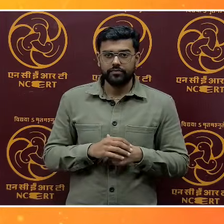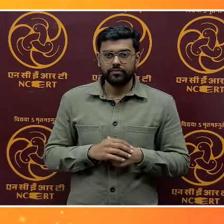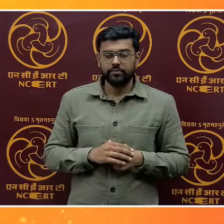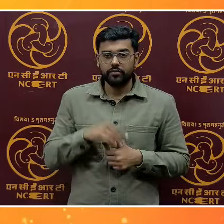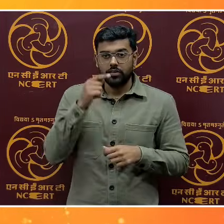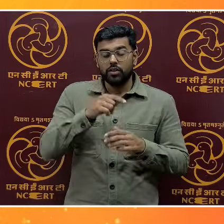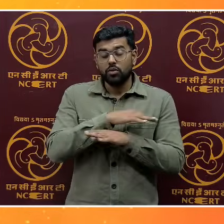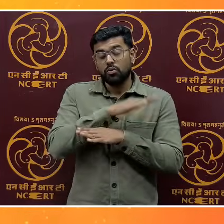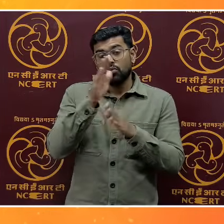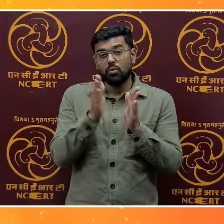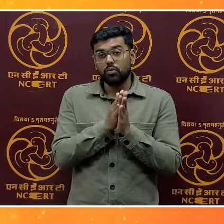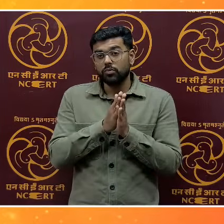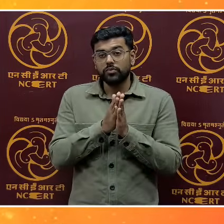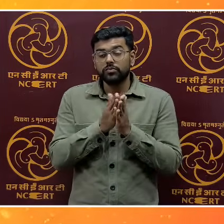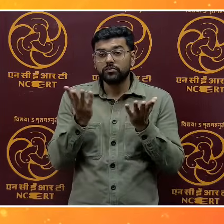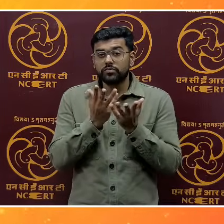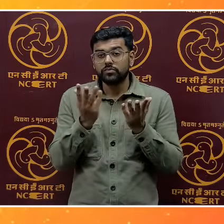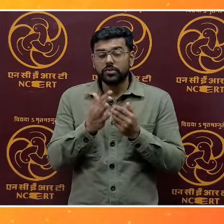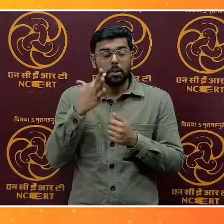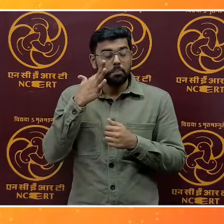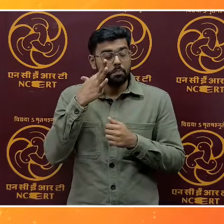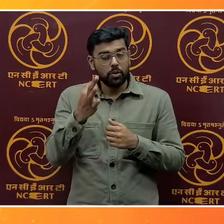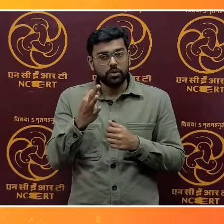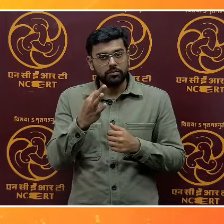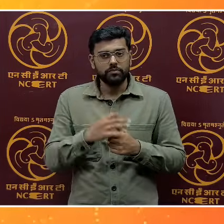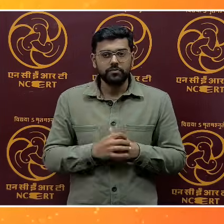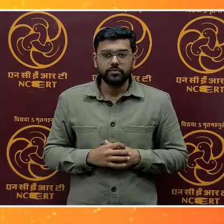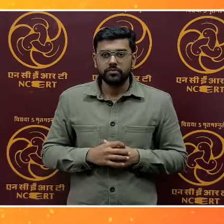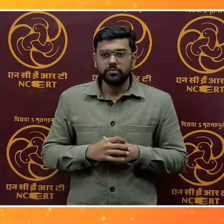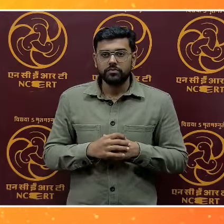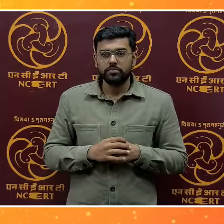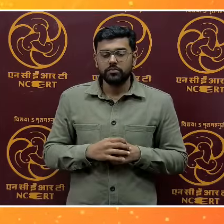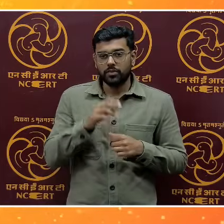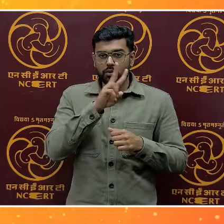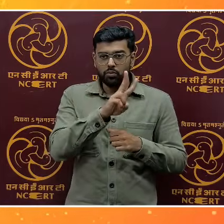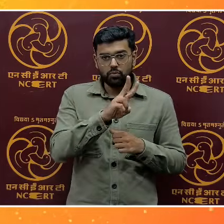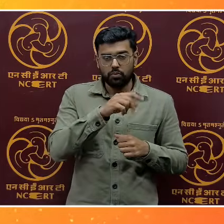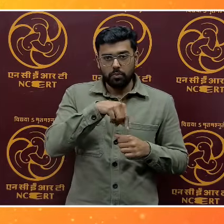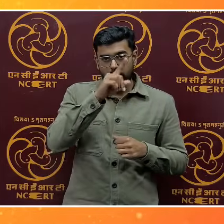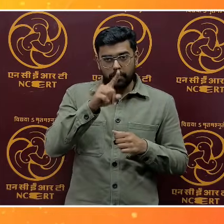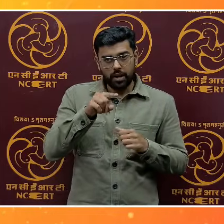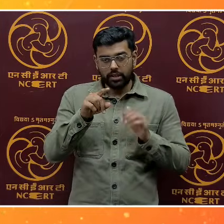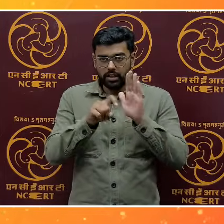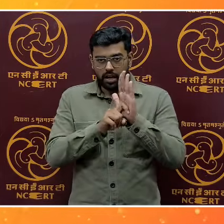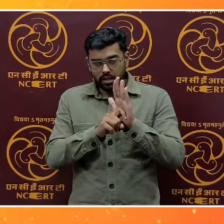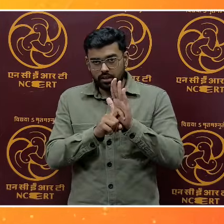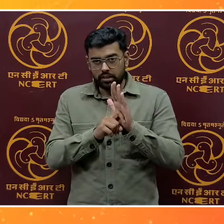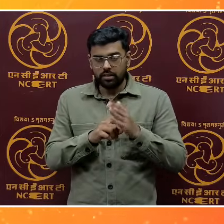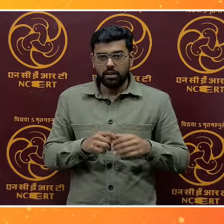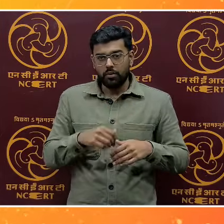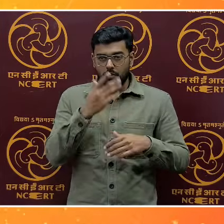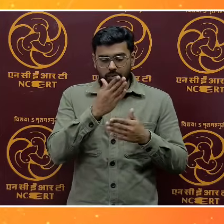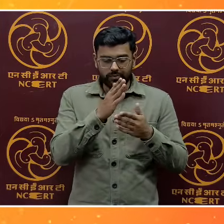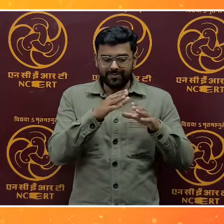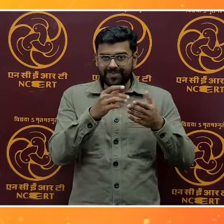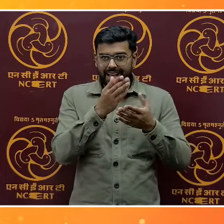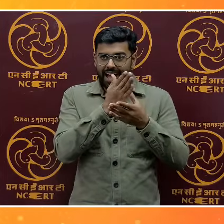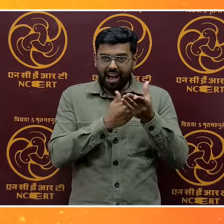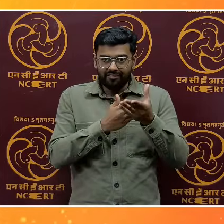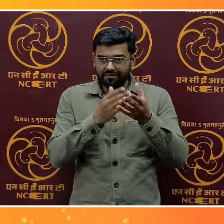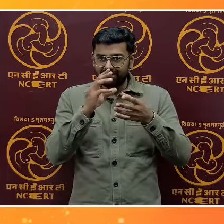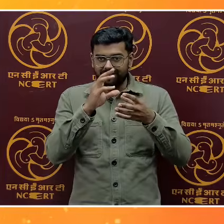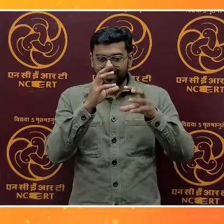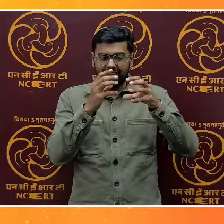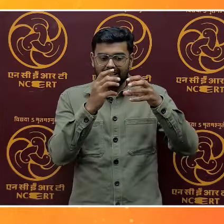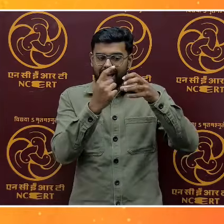total surface area? This is very important, Tanvi. We have 2 pi r square, as I told you, one hemisphere and one